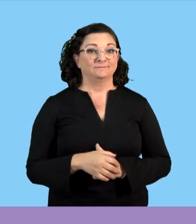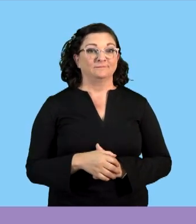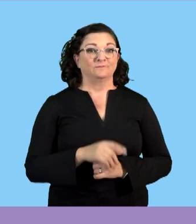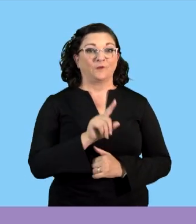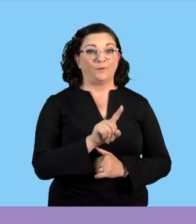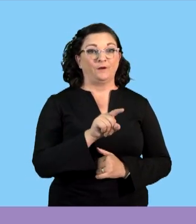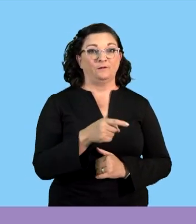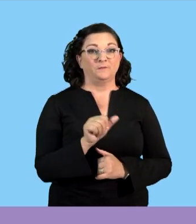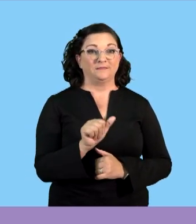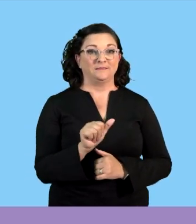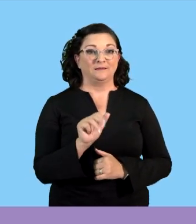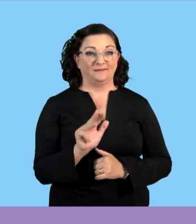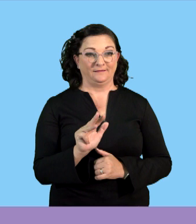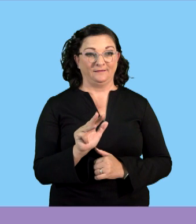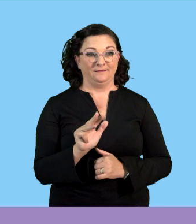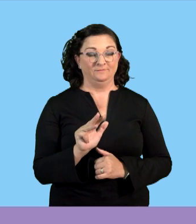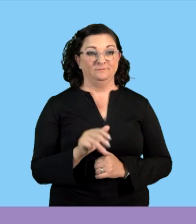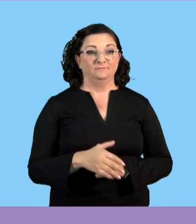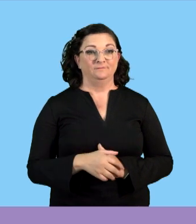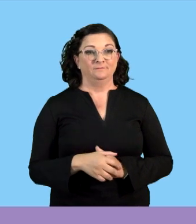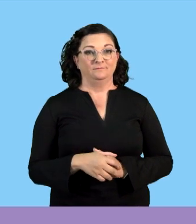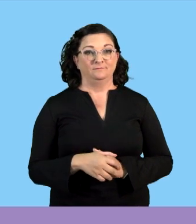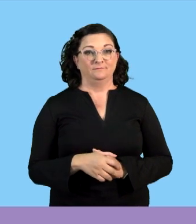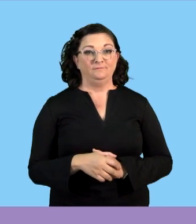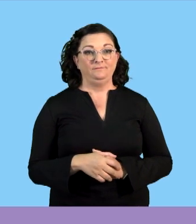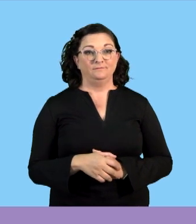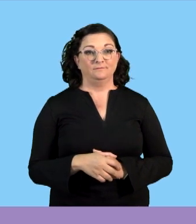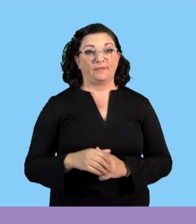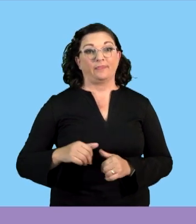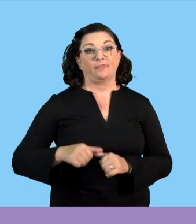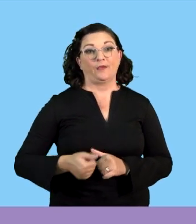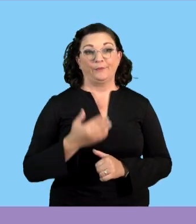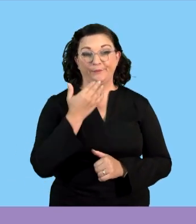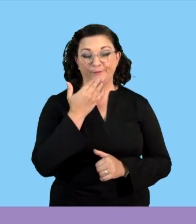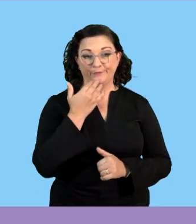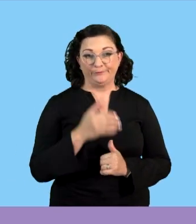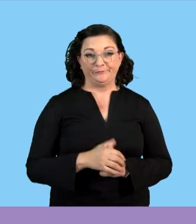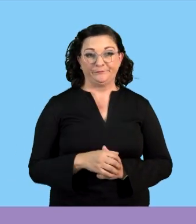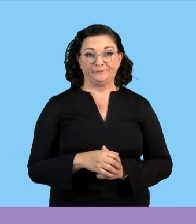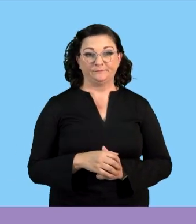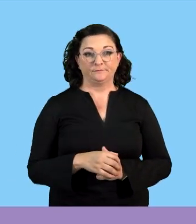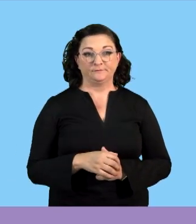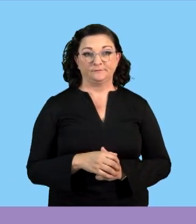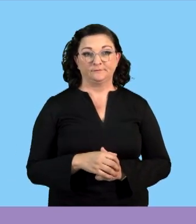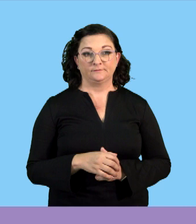one. And this is 1.69. Who follows?